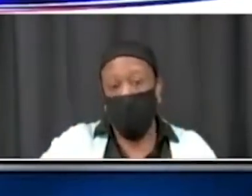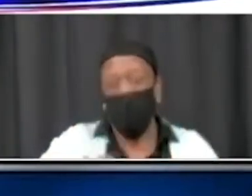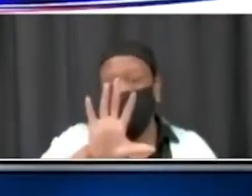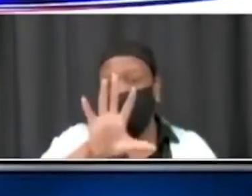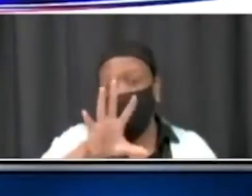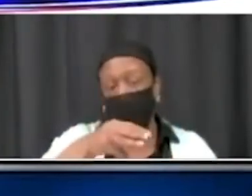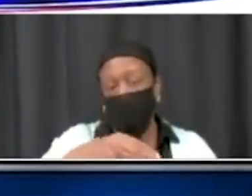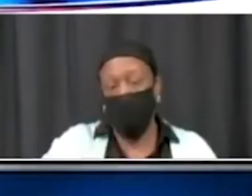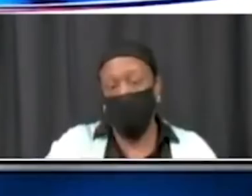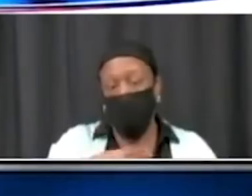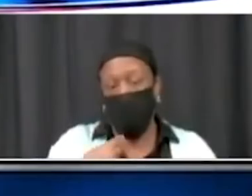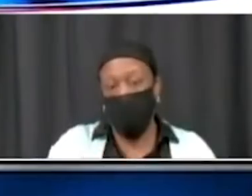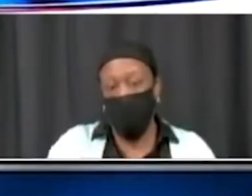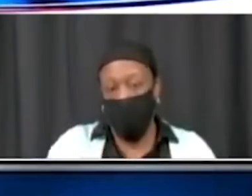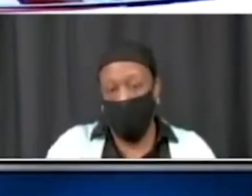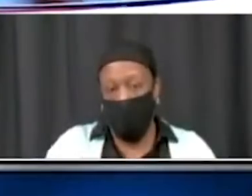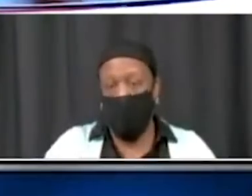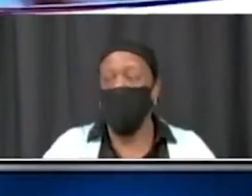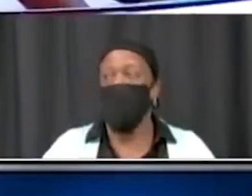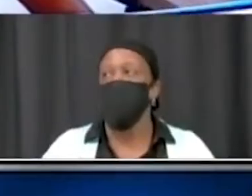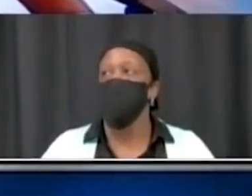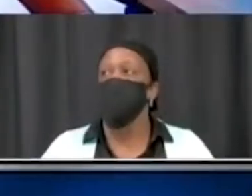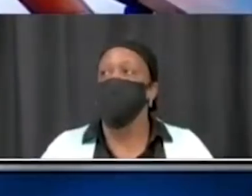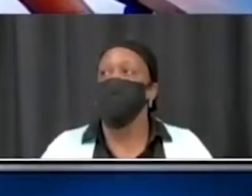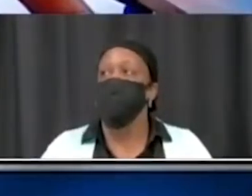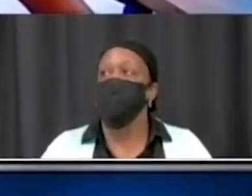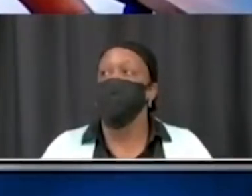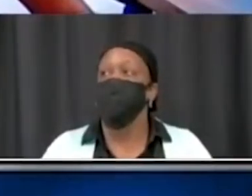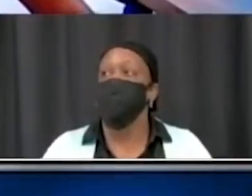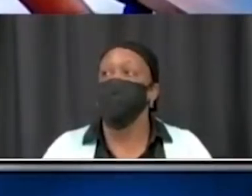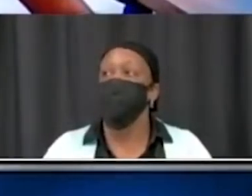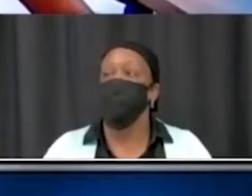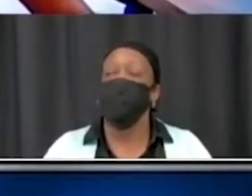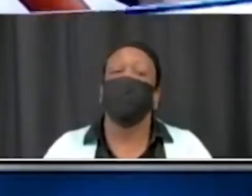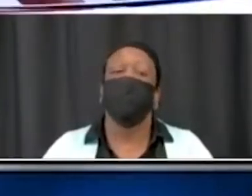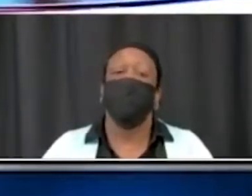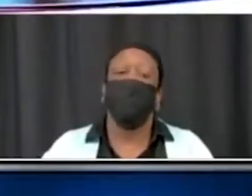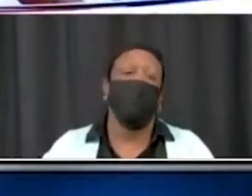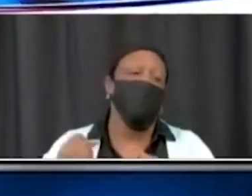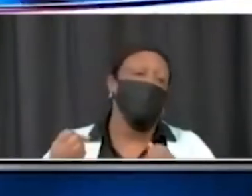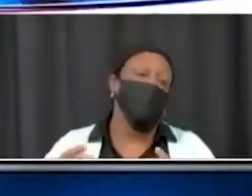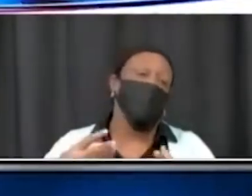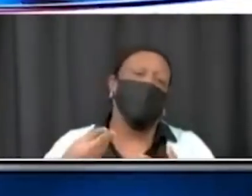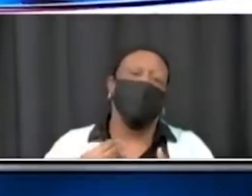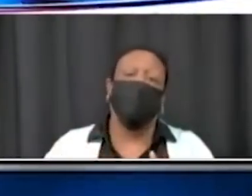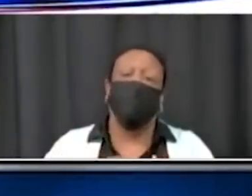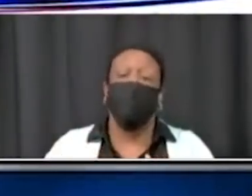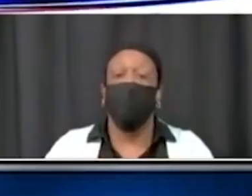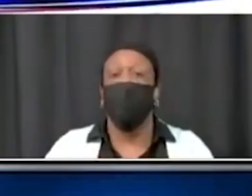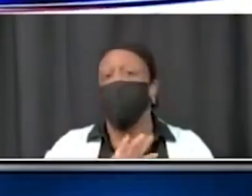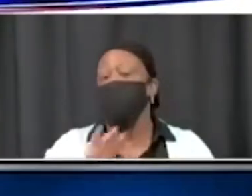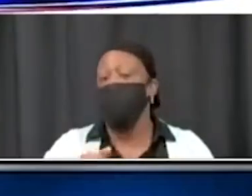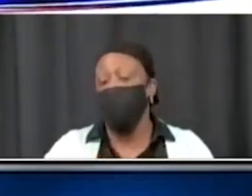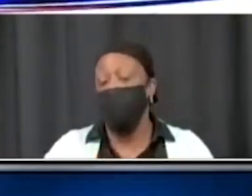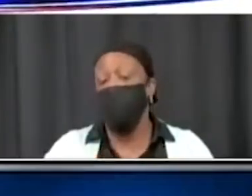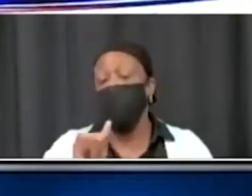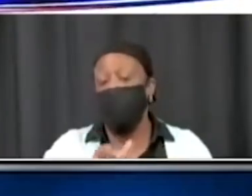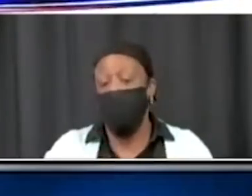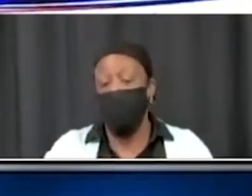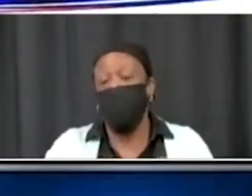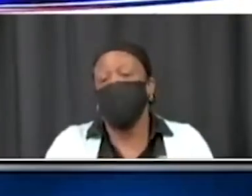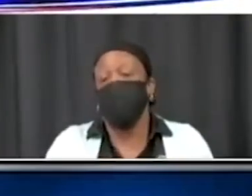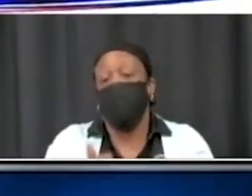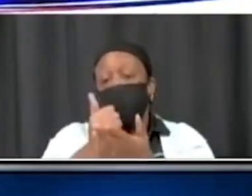We remind the general public that these measures are public health measures designed to prevent the